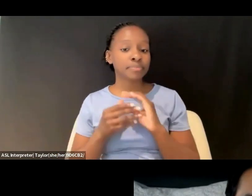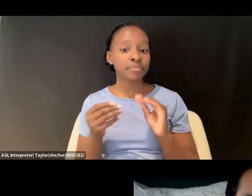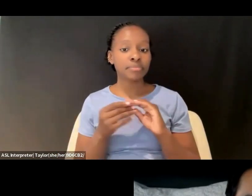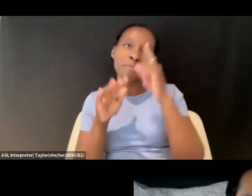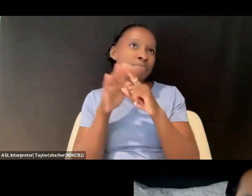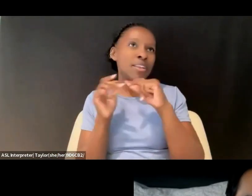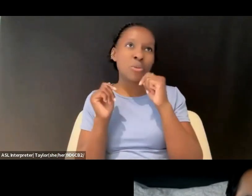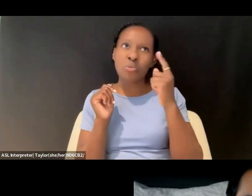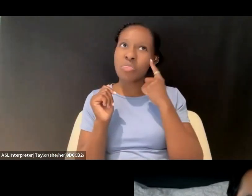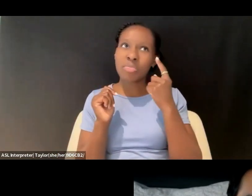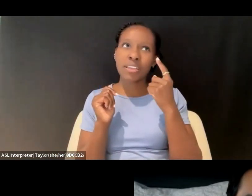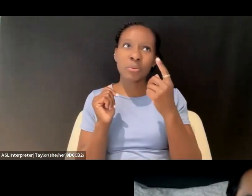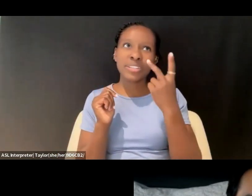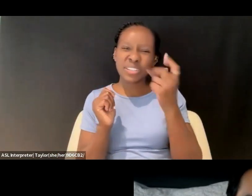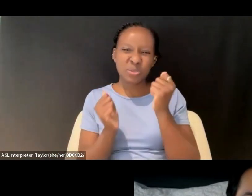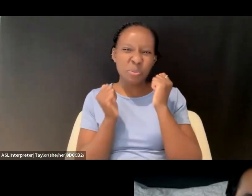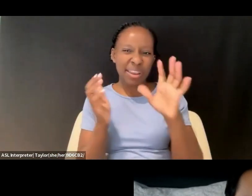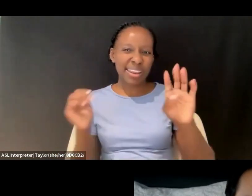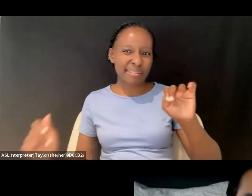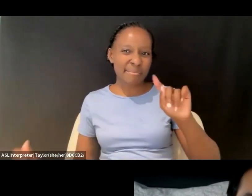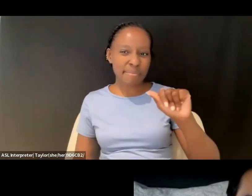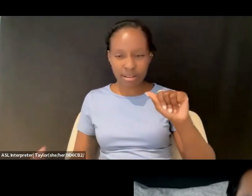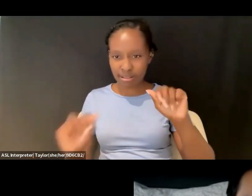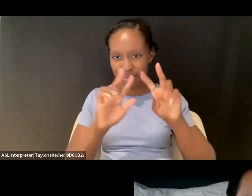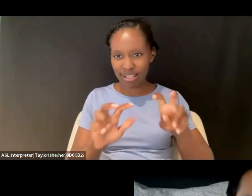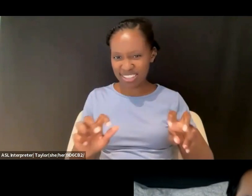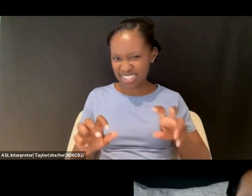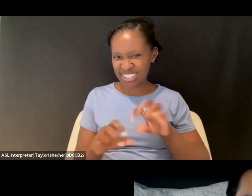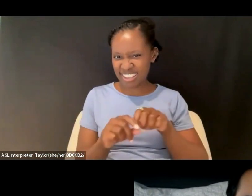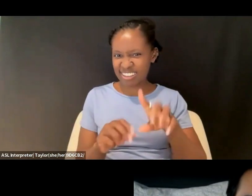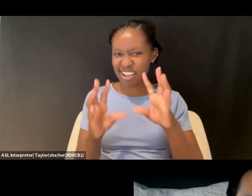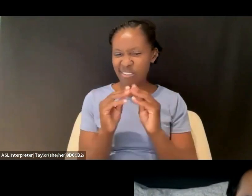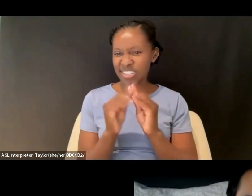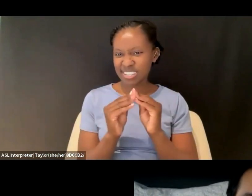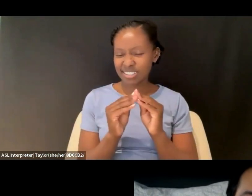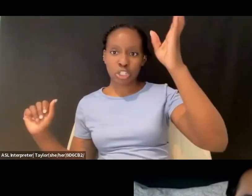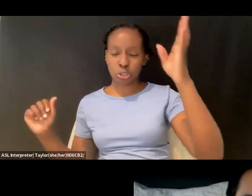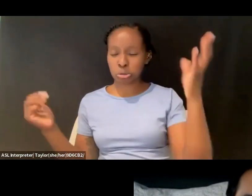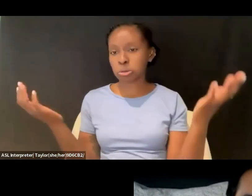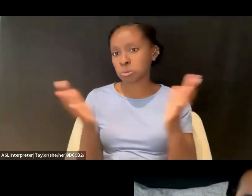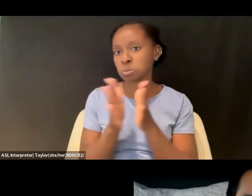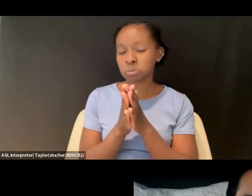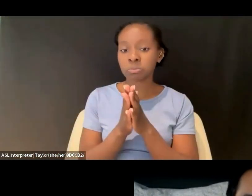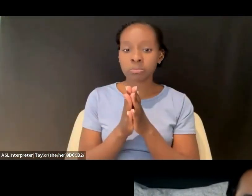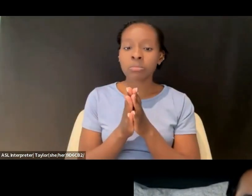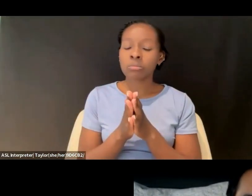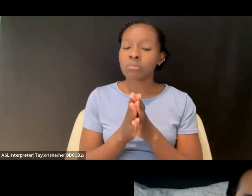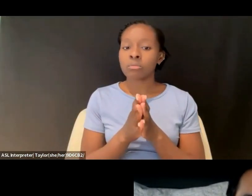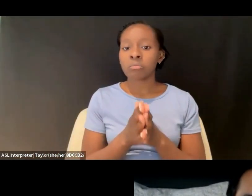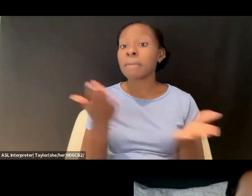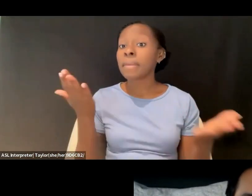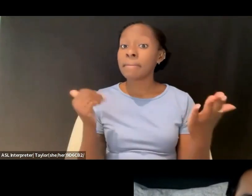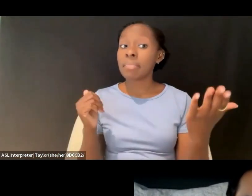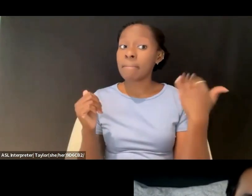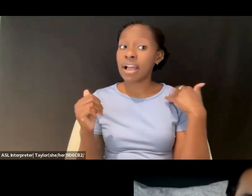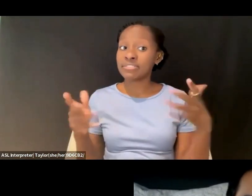many of these types of meta-analyses that appear in conferences as presentations. That it may have happened in the past,